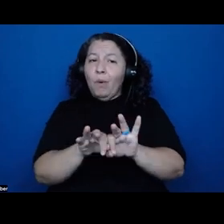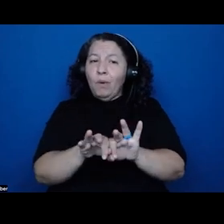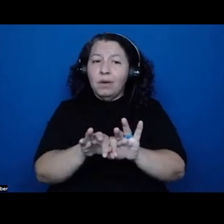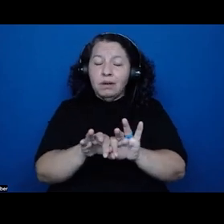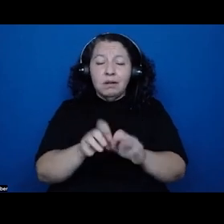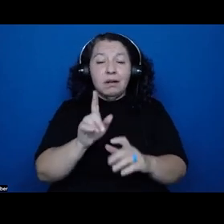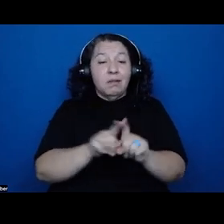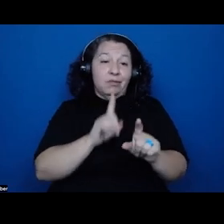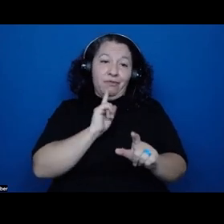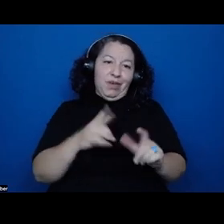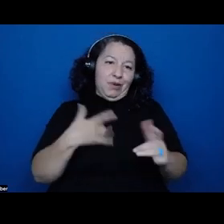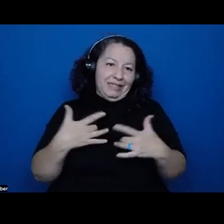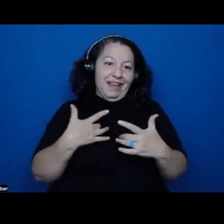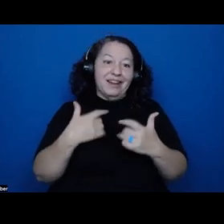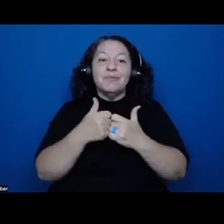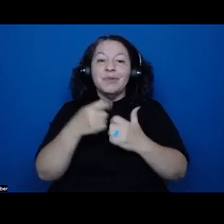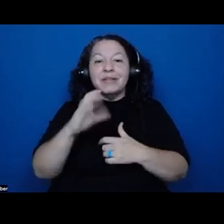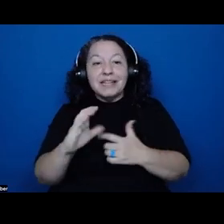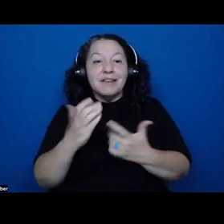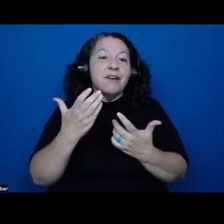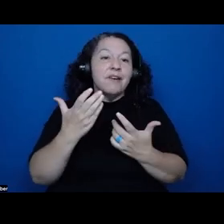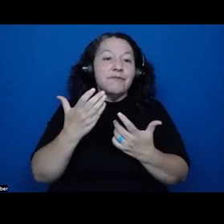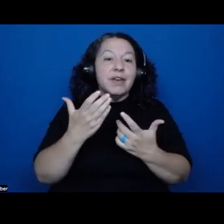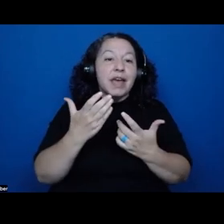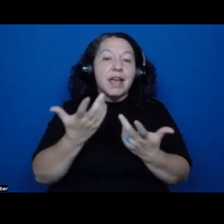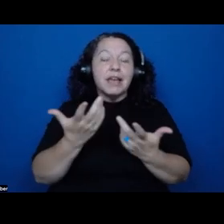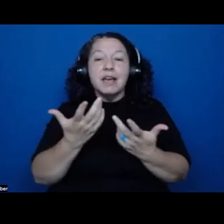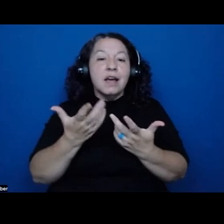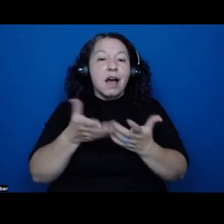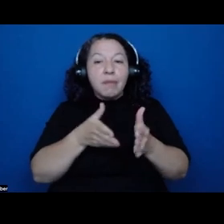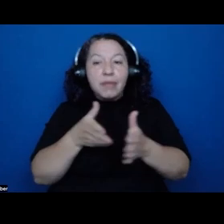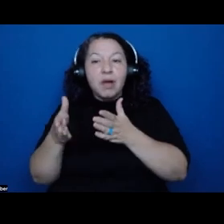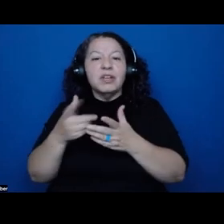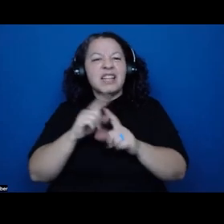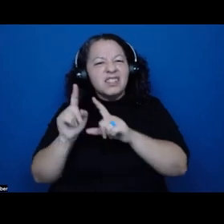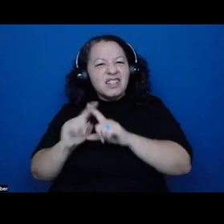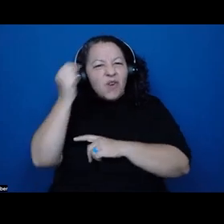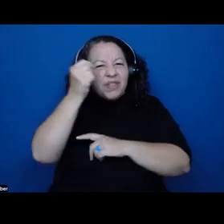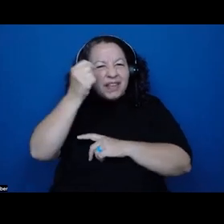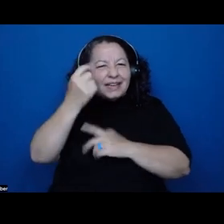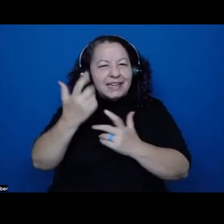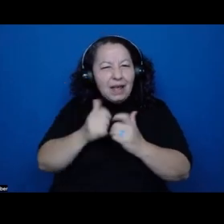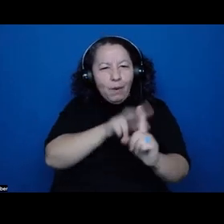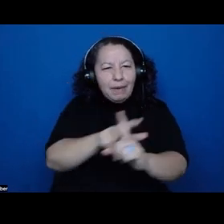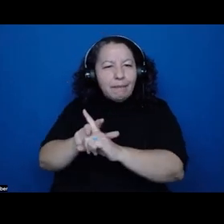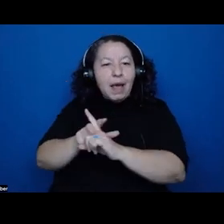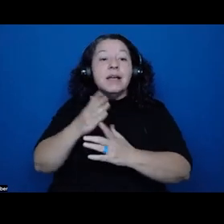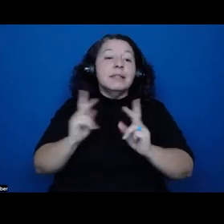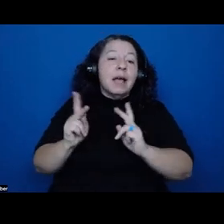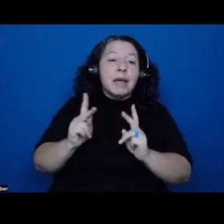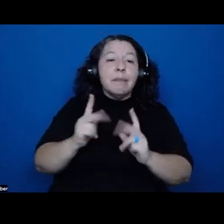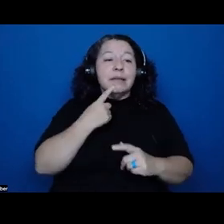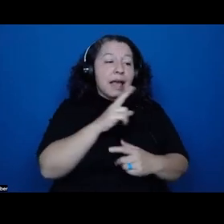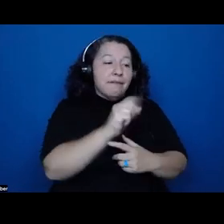exciting in Pacific methodology is that there are now these different theories. And so some people ascribe to the va theory,